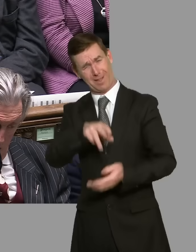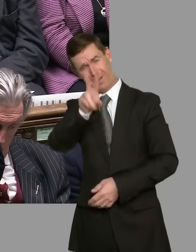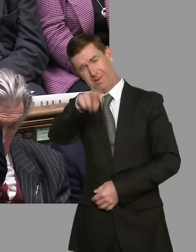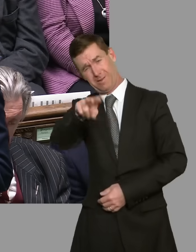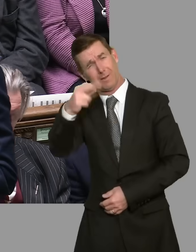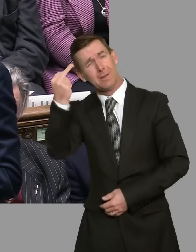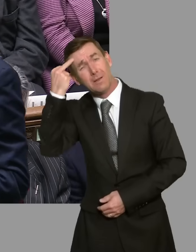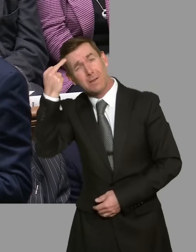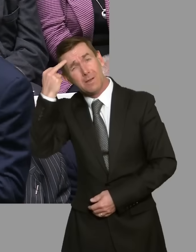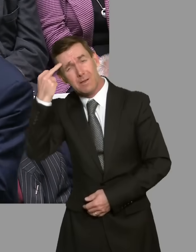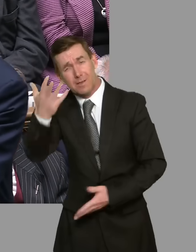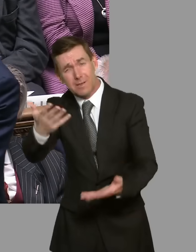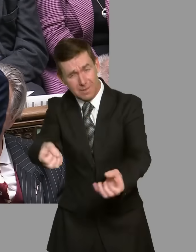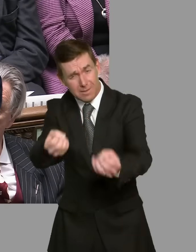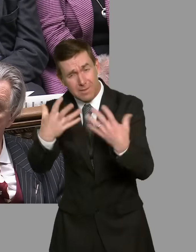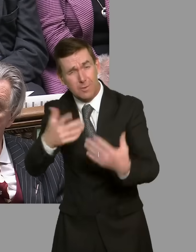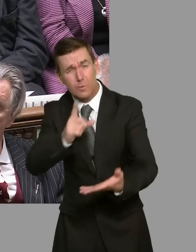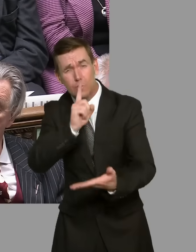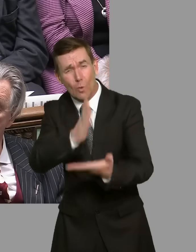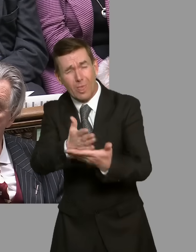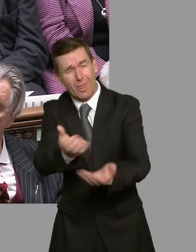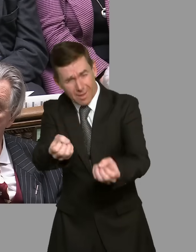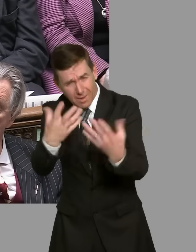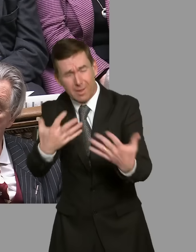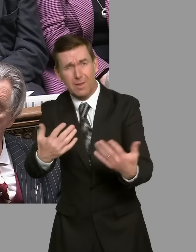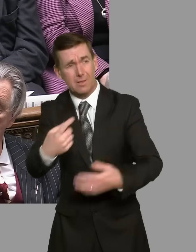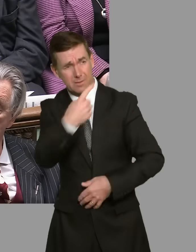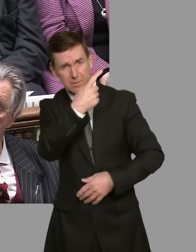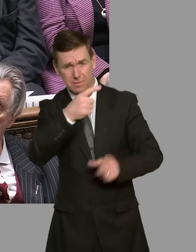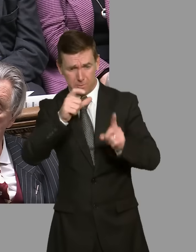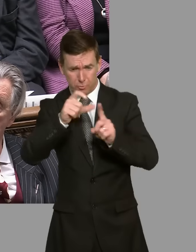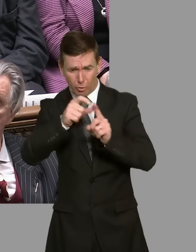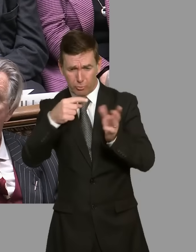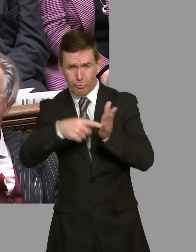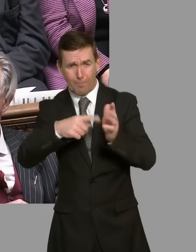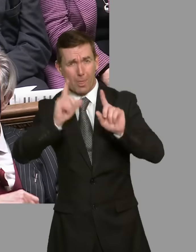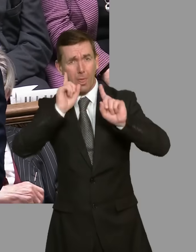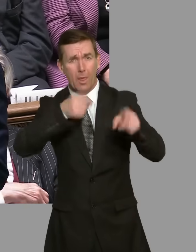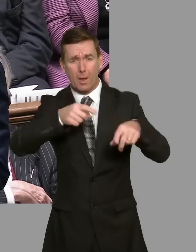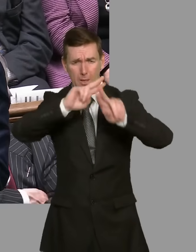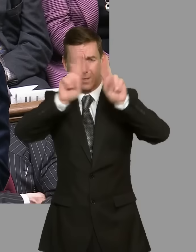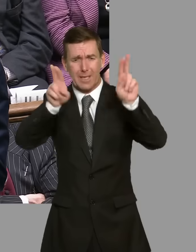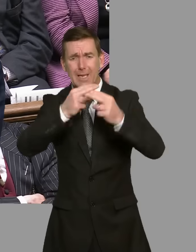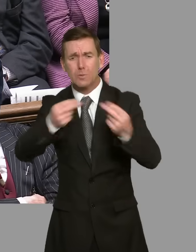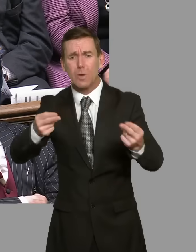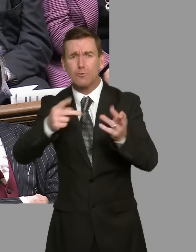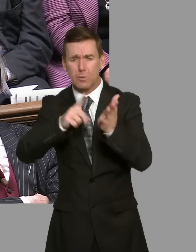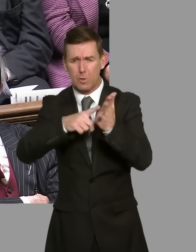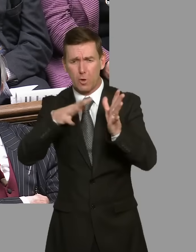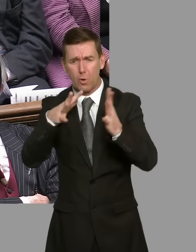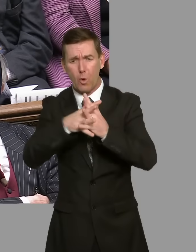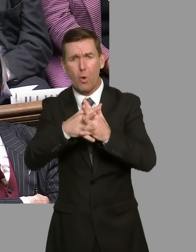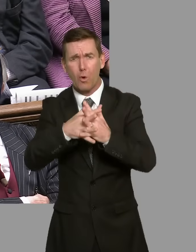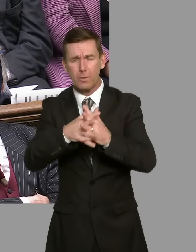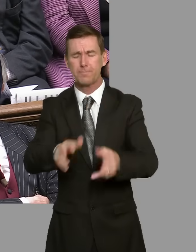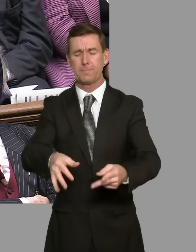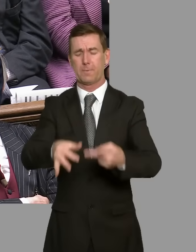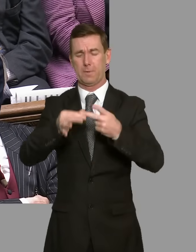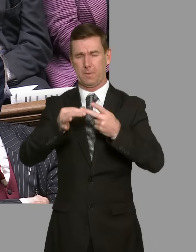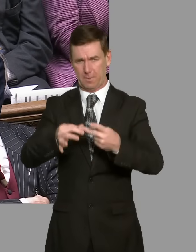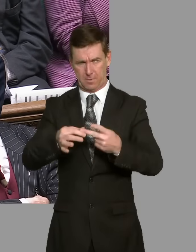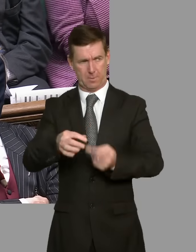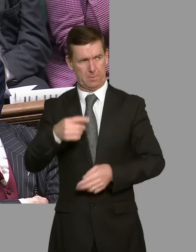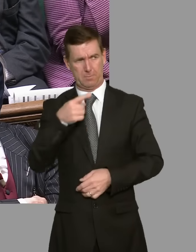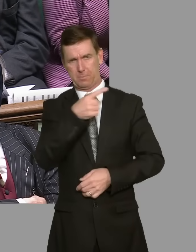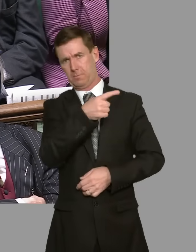law. But turning to Donald Trump's next target, the Prime Minister was right to give the Danish Prime